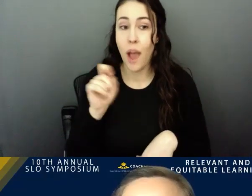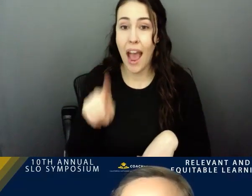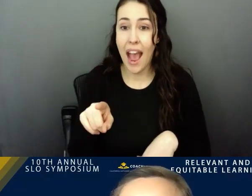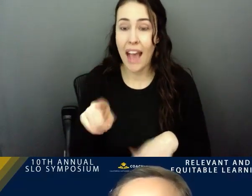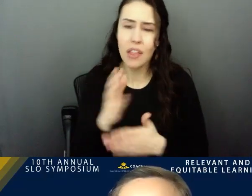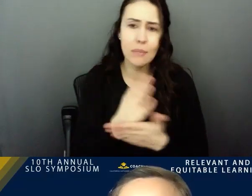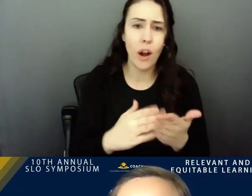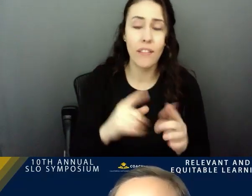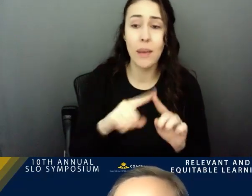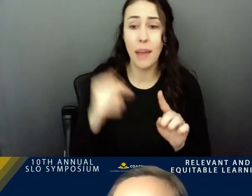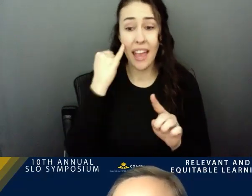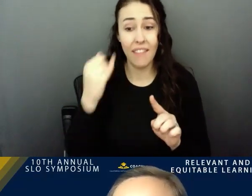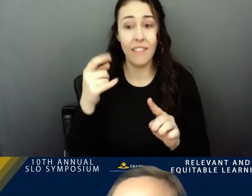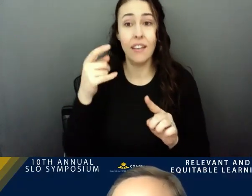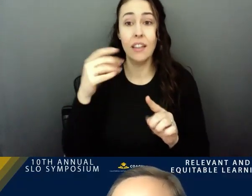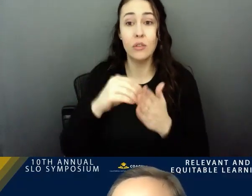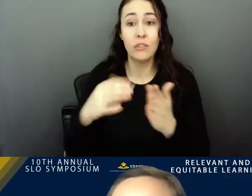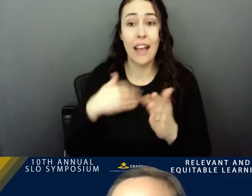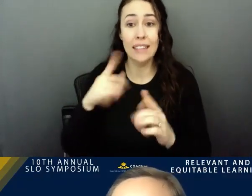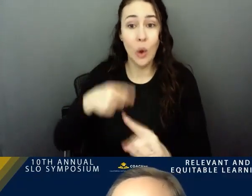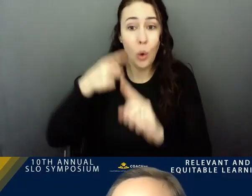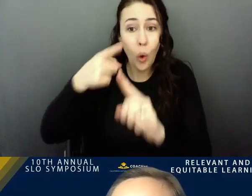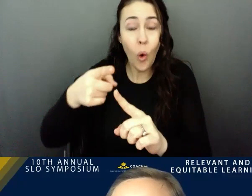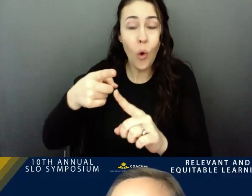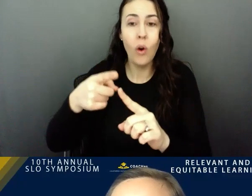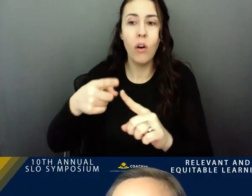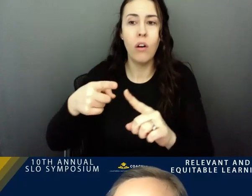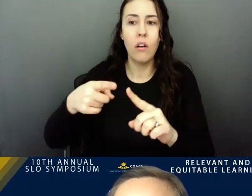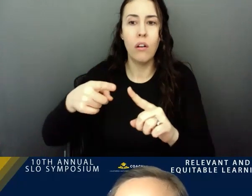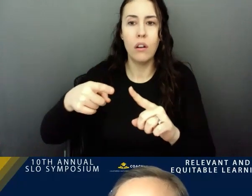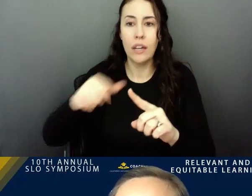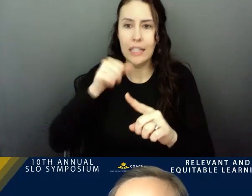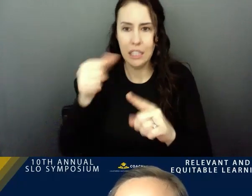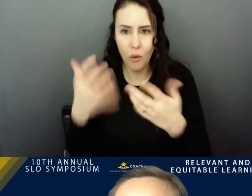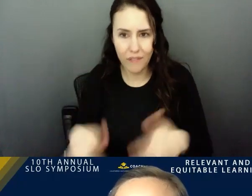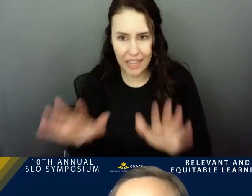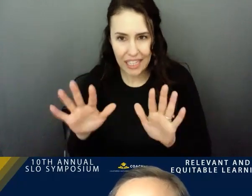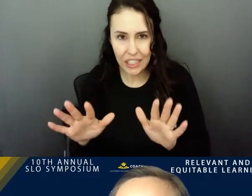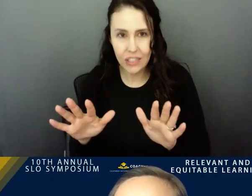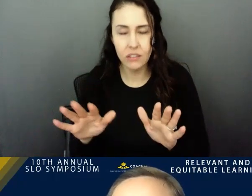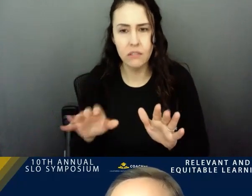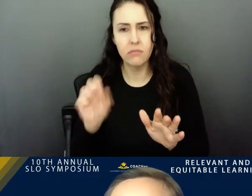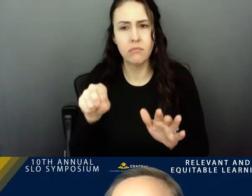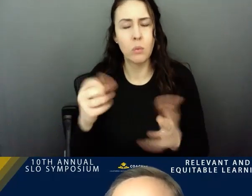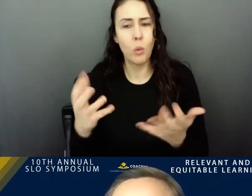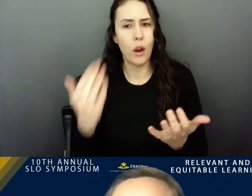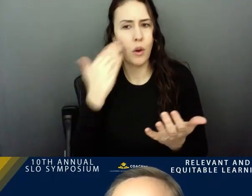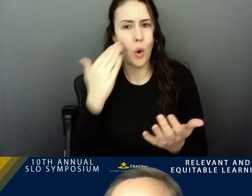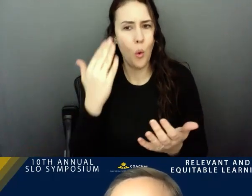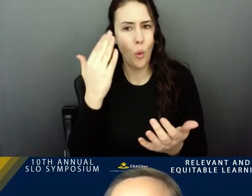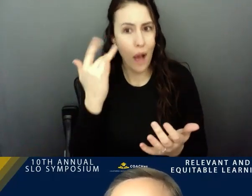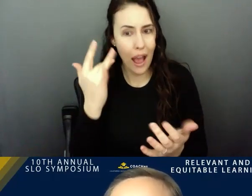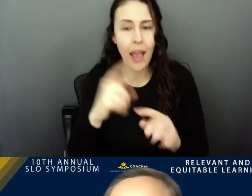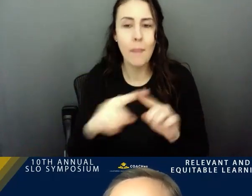you certainly want to know why. But I think the assessment data helps you answer the why questions.